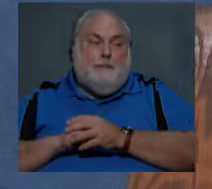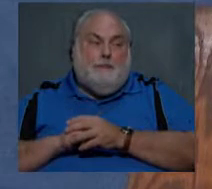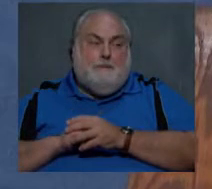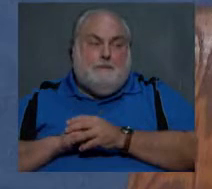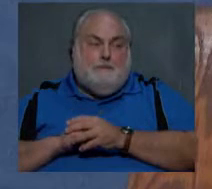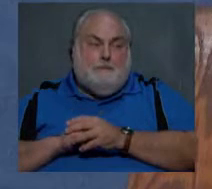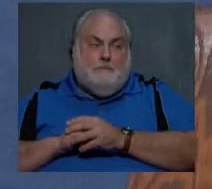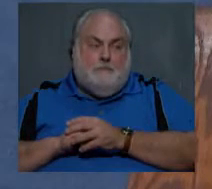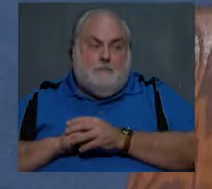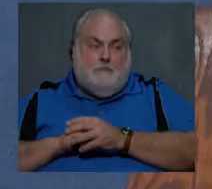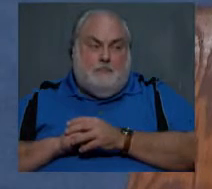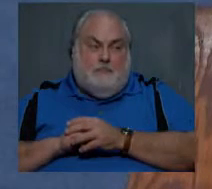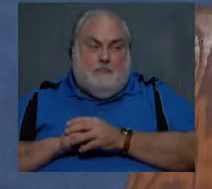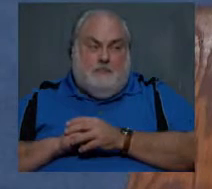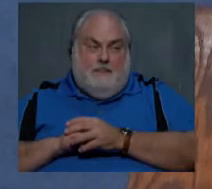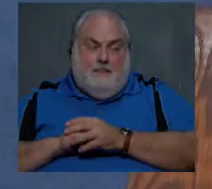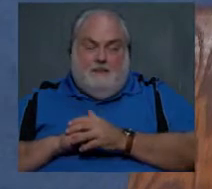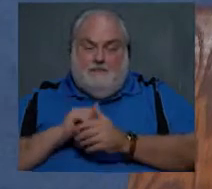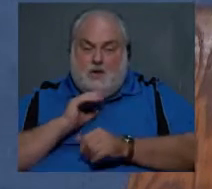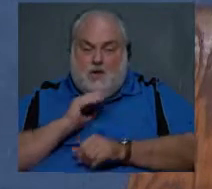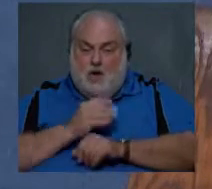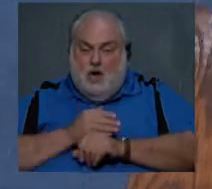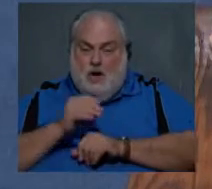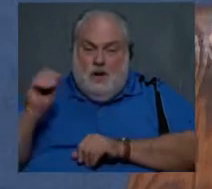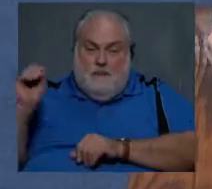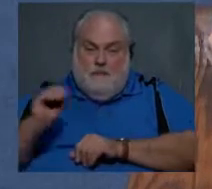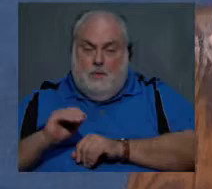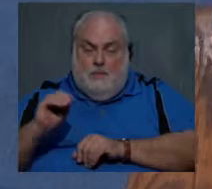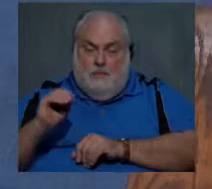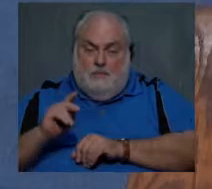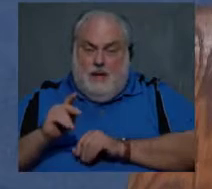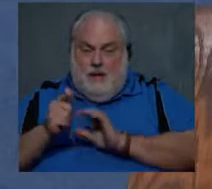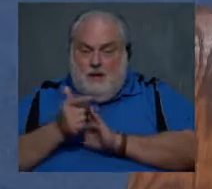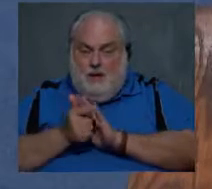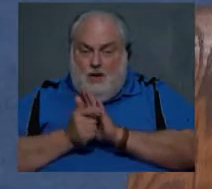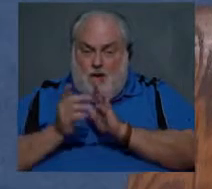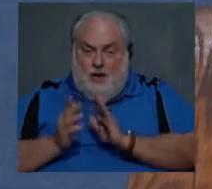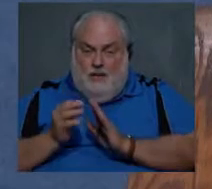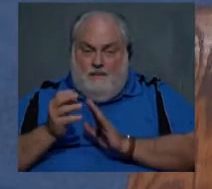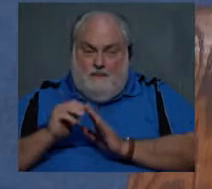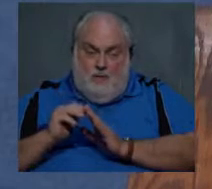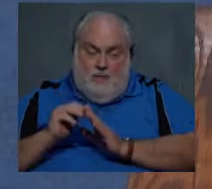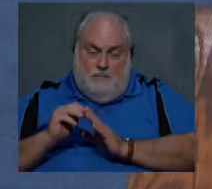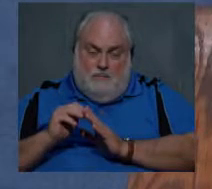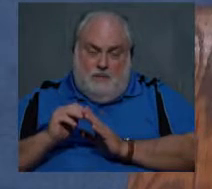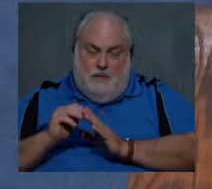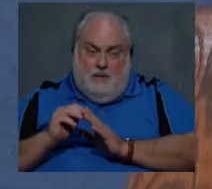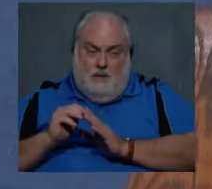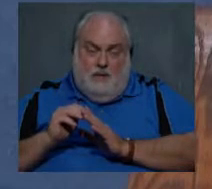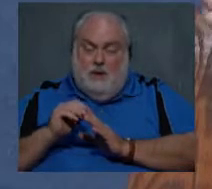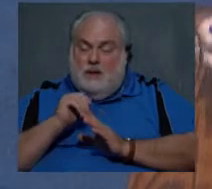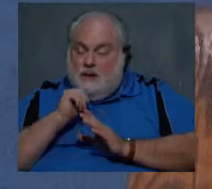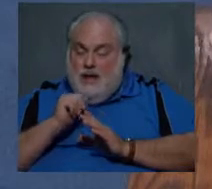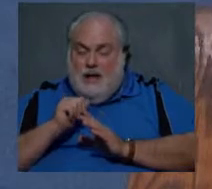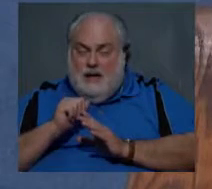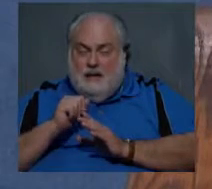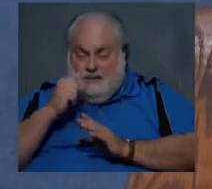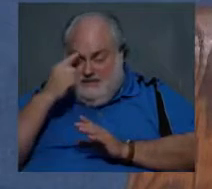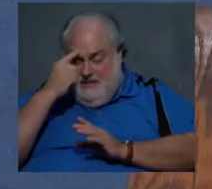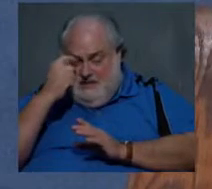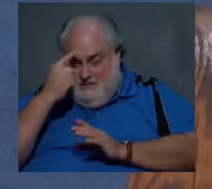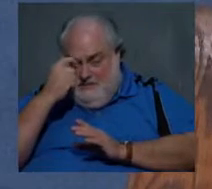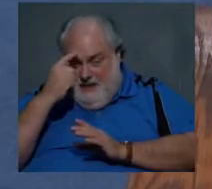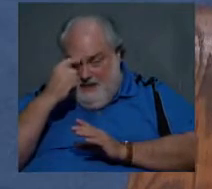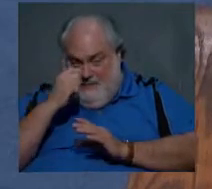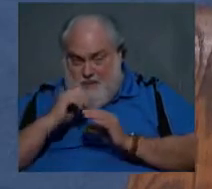And if his daughter comes back to work as a lawyer in the firm, there may be more. So we're not speculating that